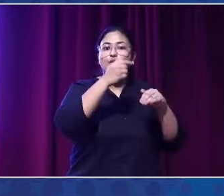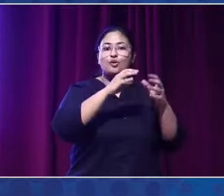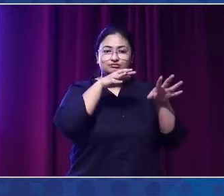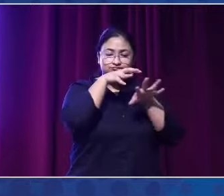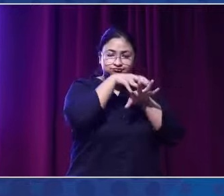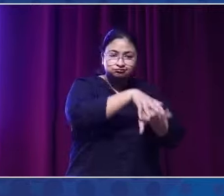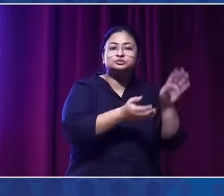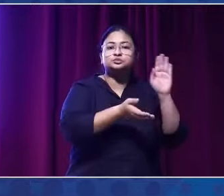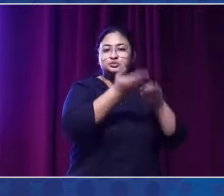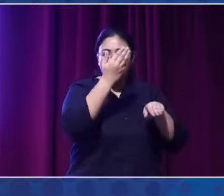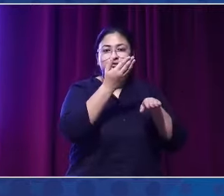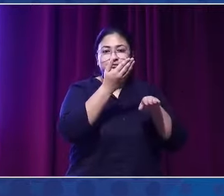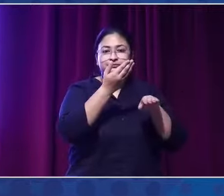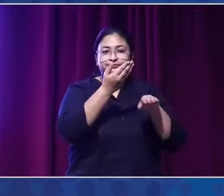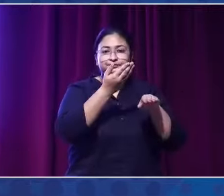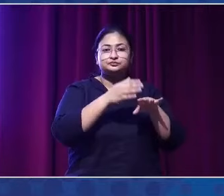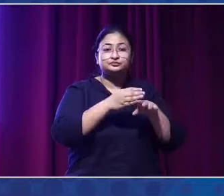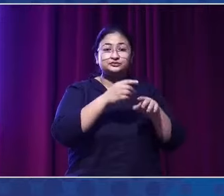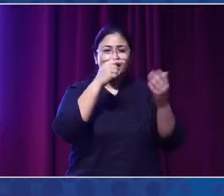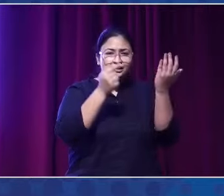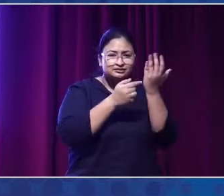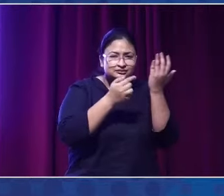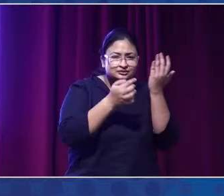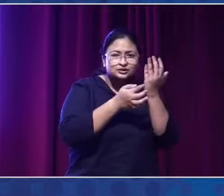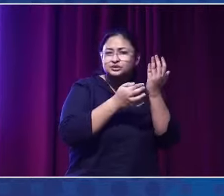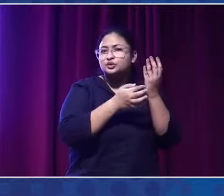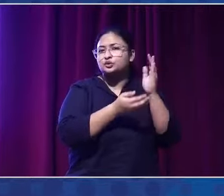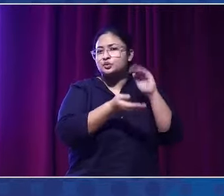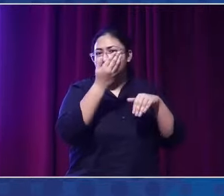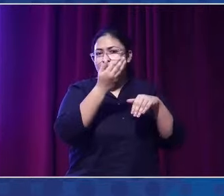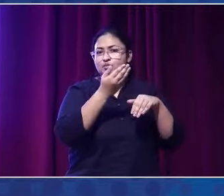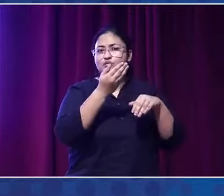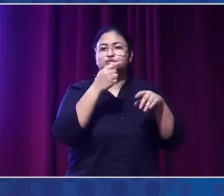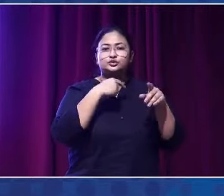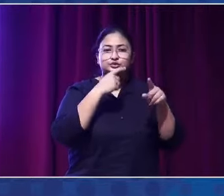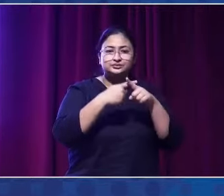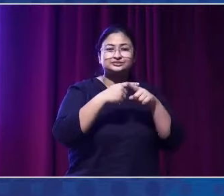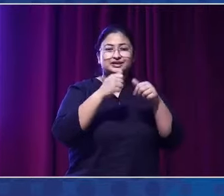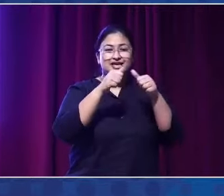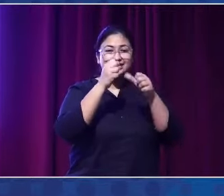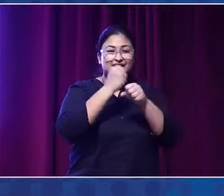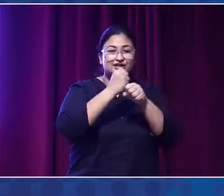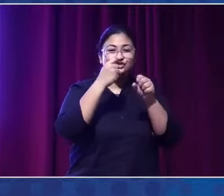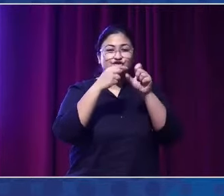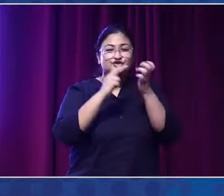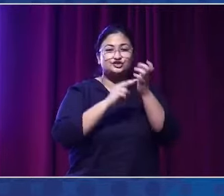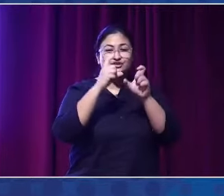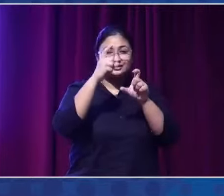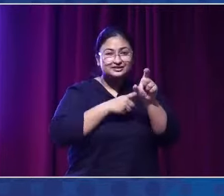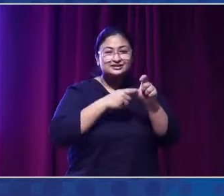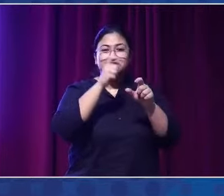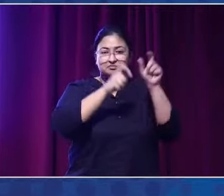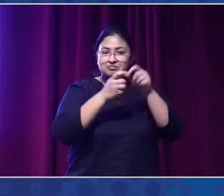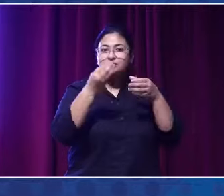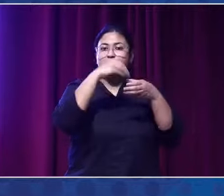har work ki, technology, seizures, enforcement agencies ka work, hamara outreach program,